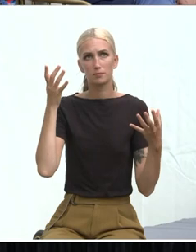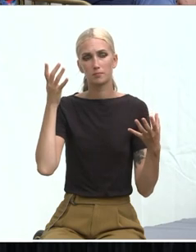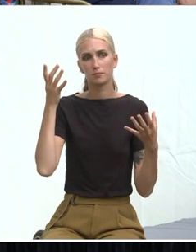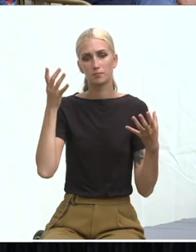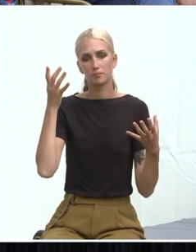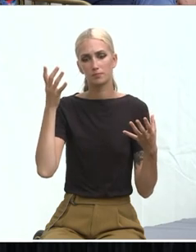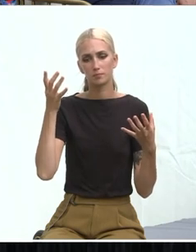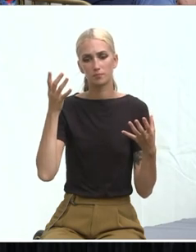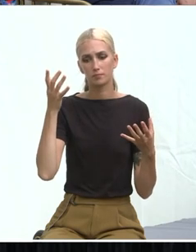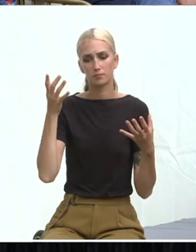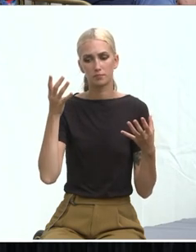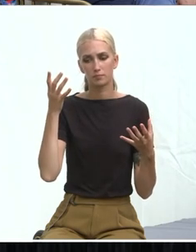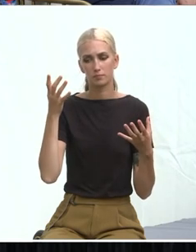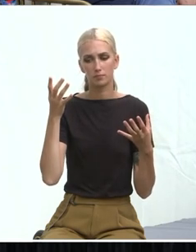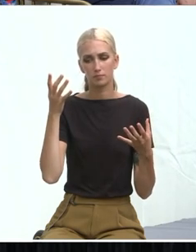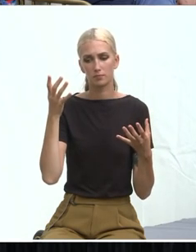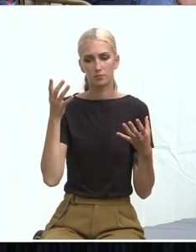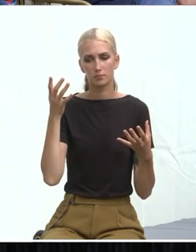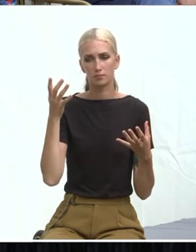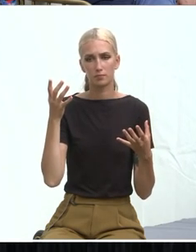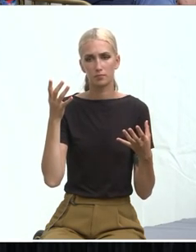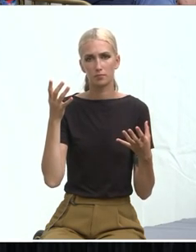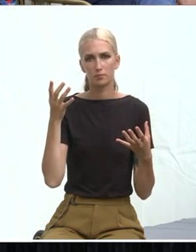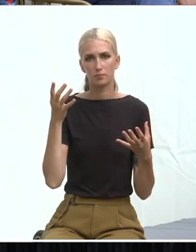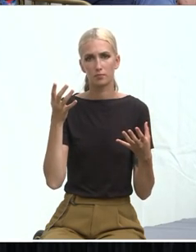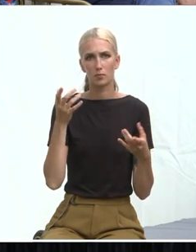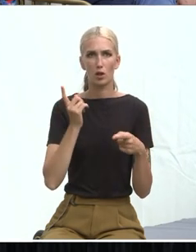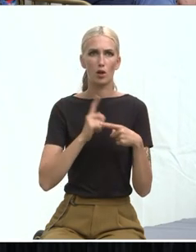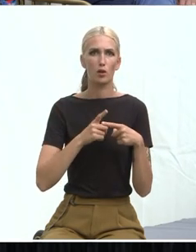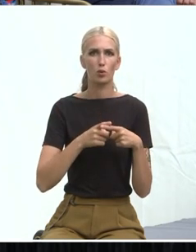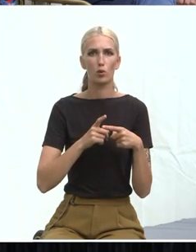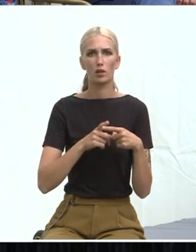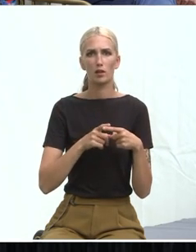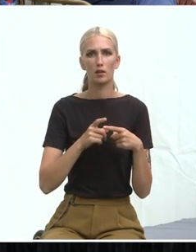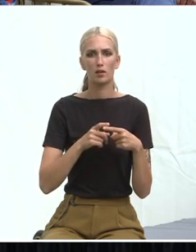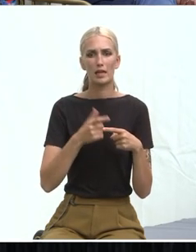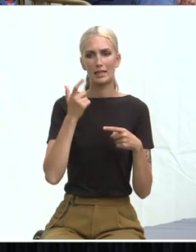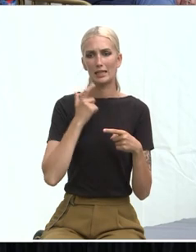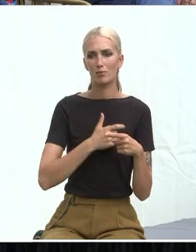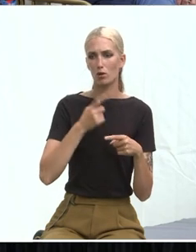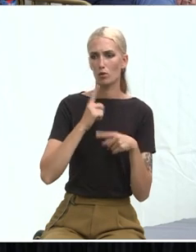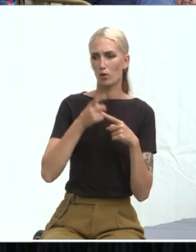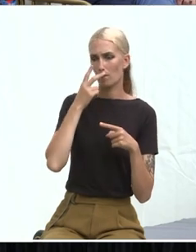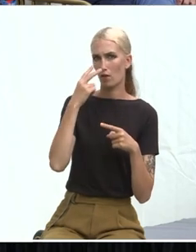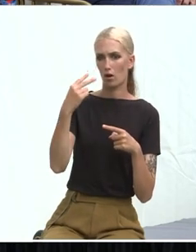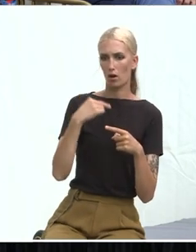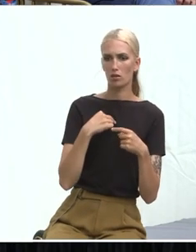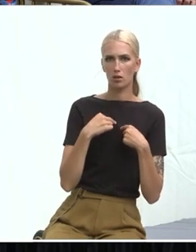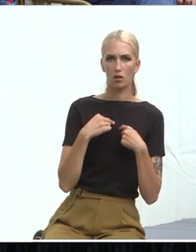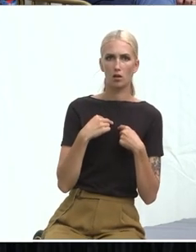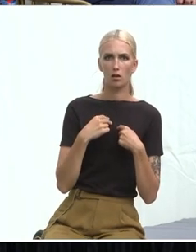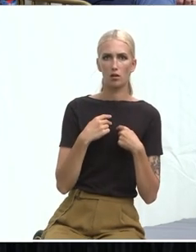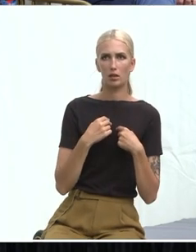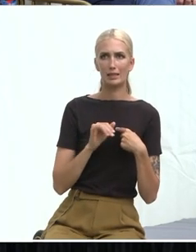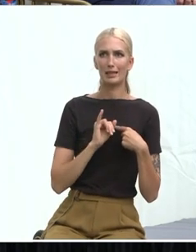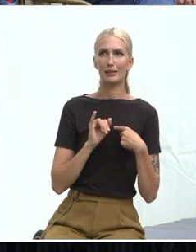should not be creating humor out of, or creating their identity as something else than trans people,